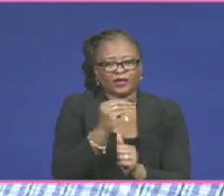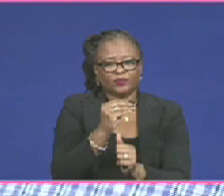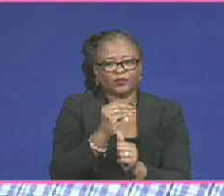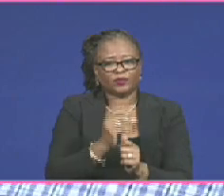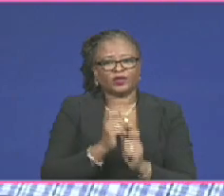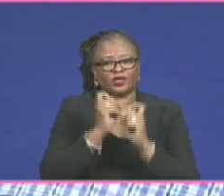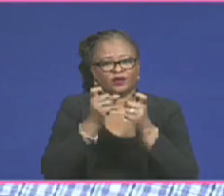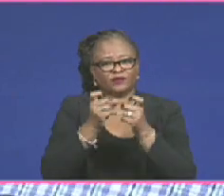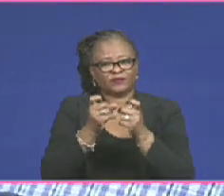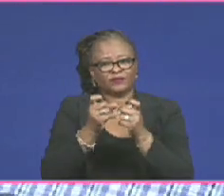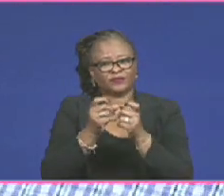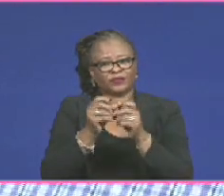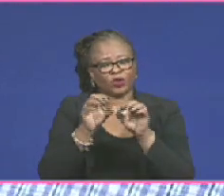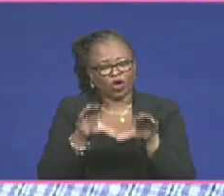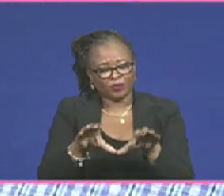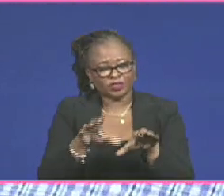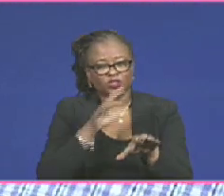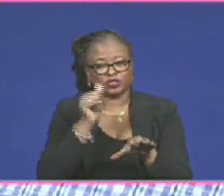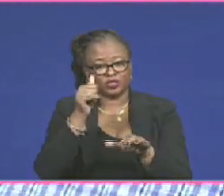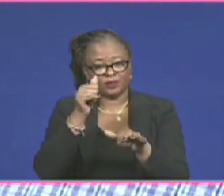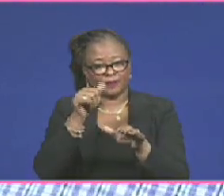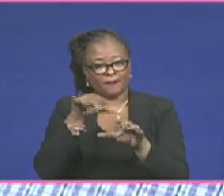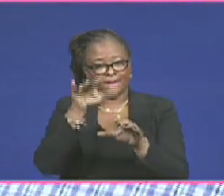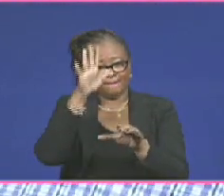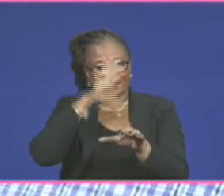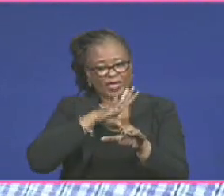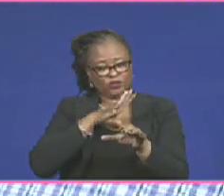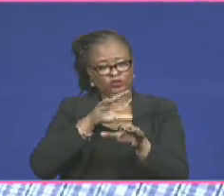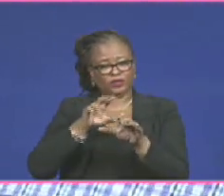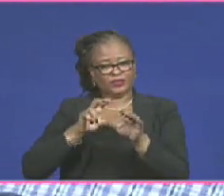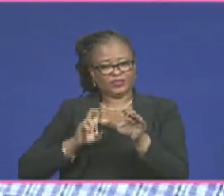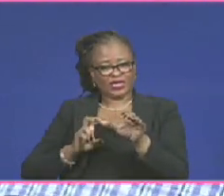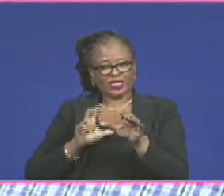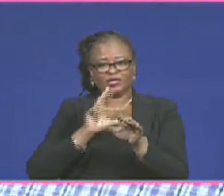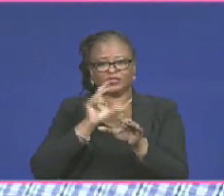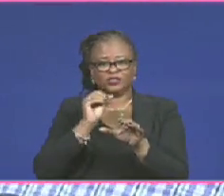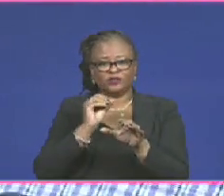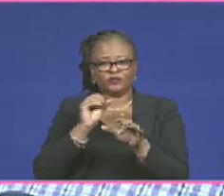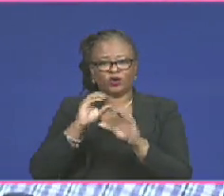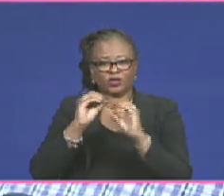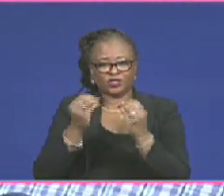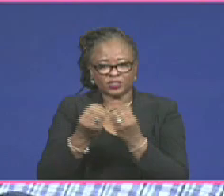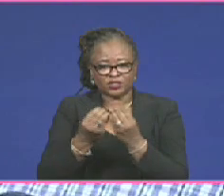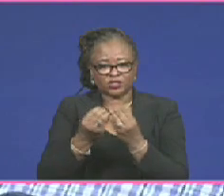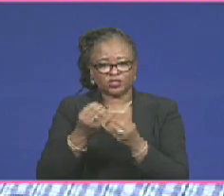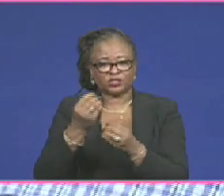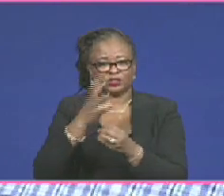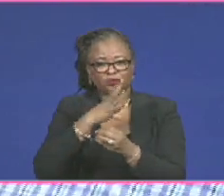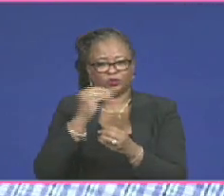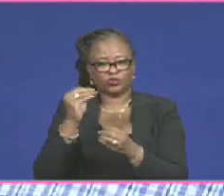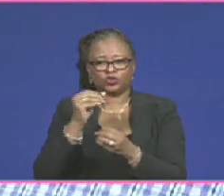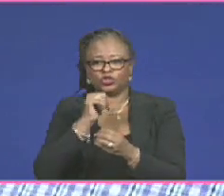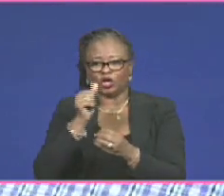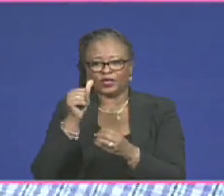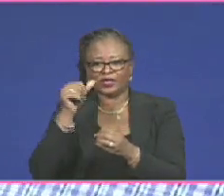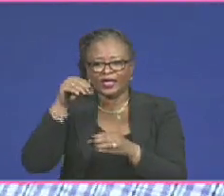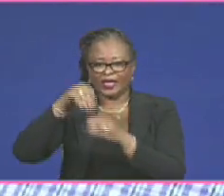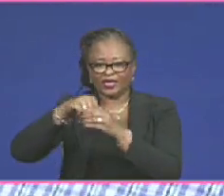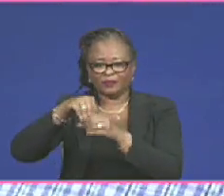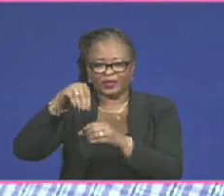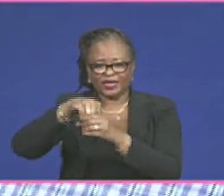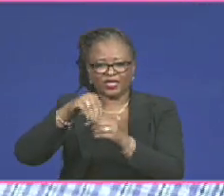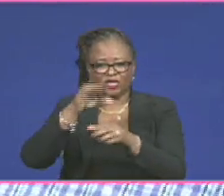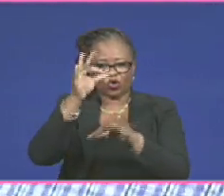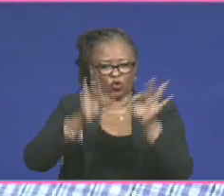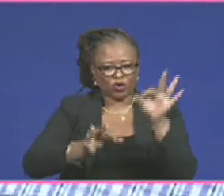give homage to a man who stepped aside so that this organization, as a leading sporting organization, don't end up in court. We